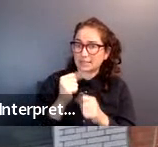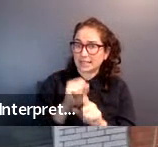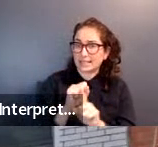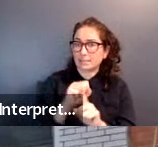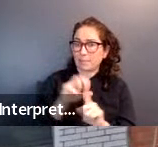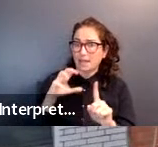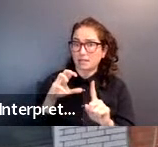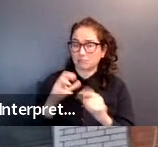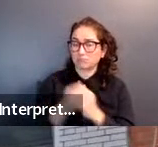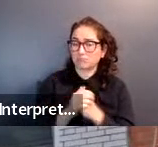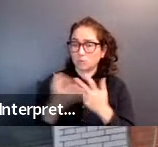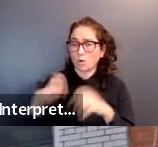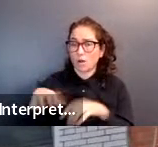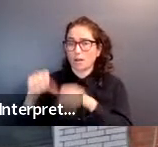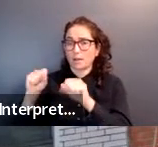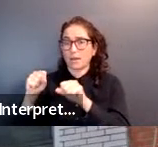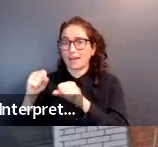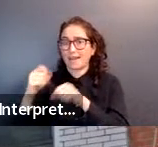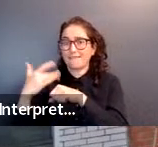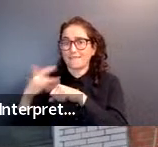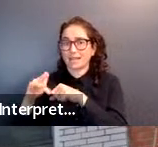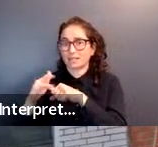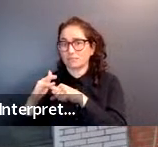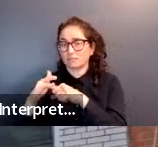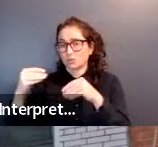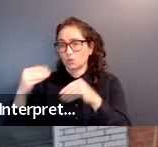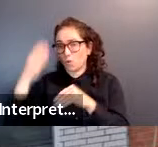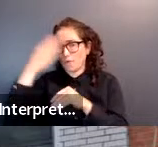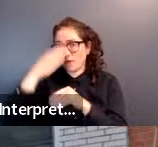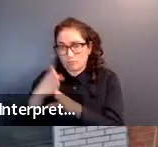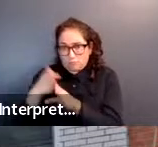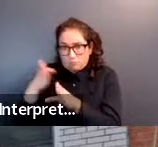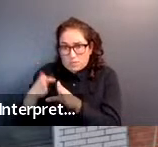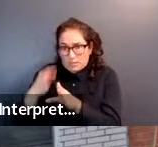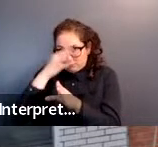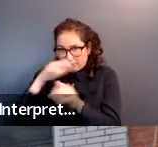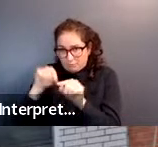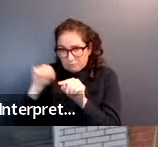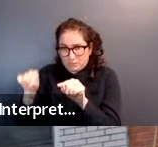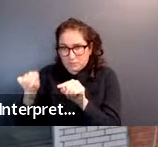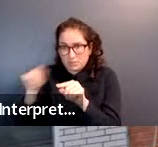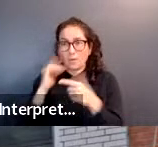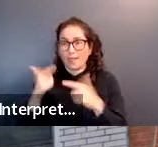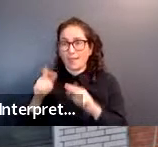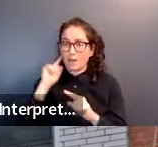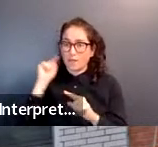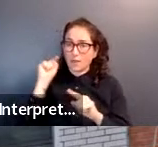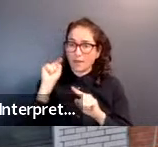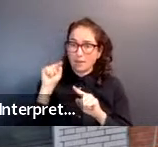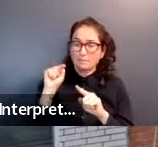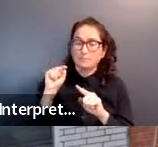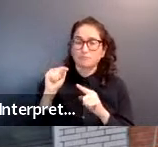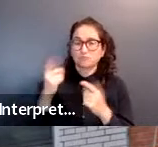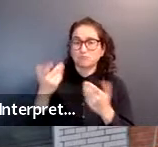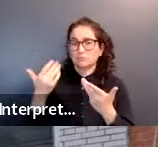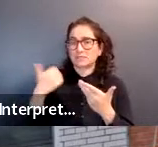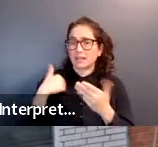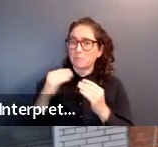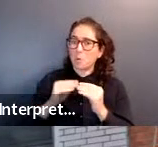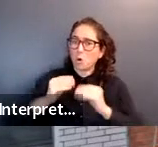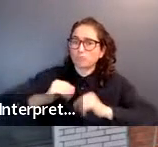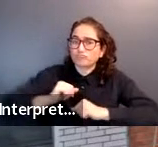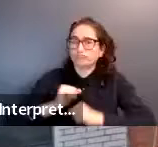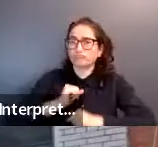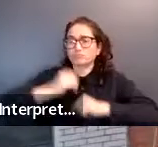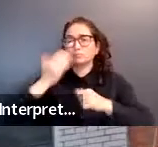and occupying a vacant storefront right next door. And this will allow them to have more space to be